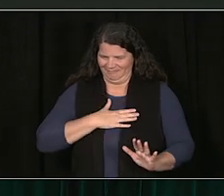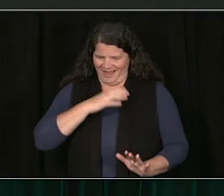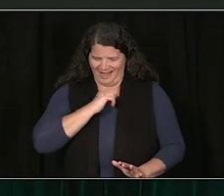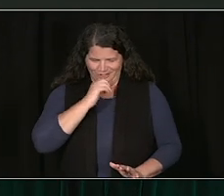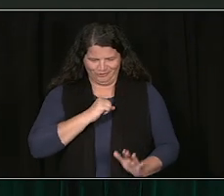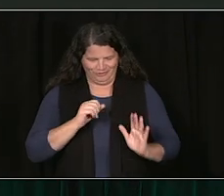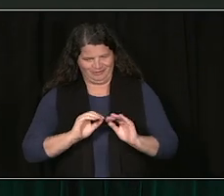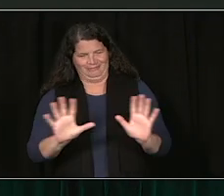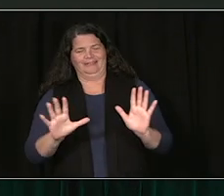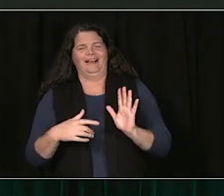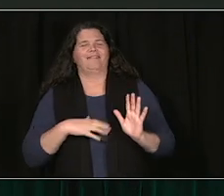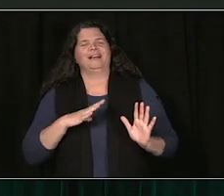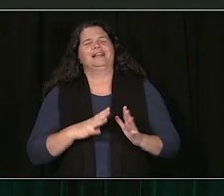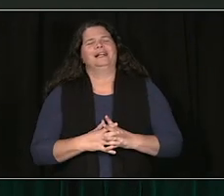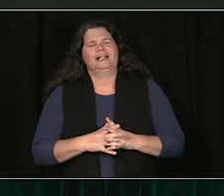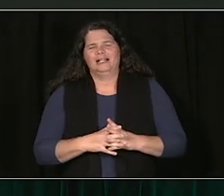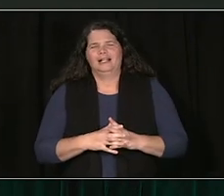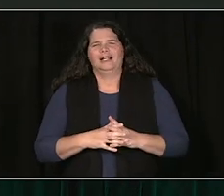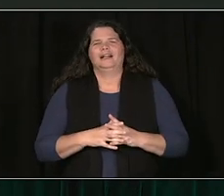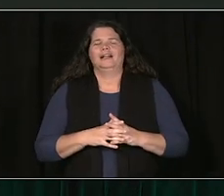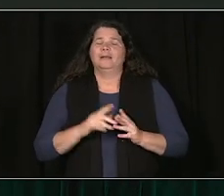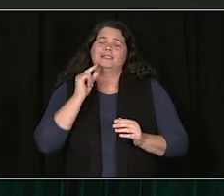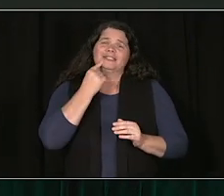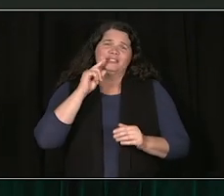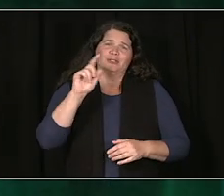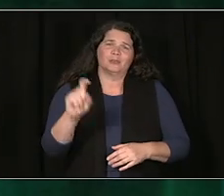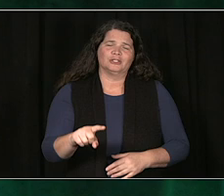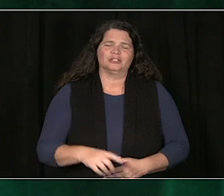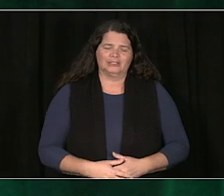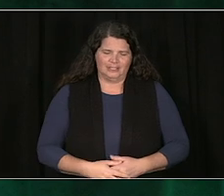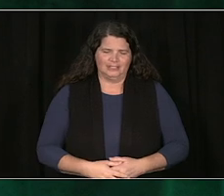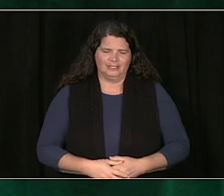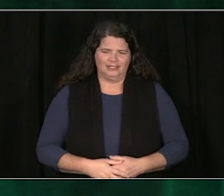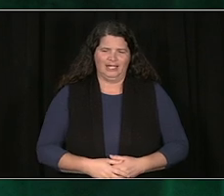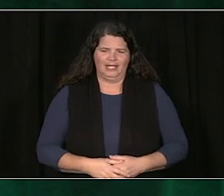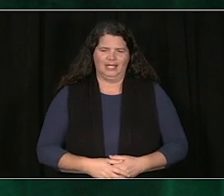very serious question. I think, one of the things that is most important is